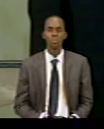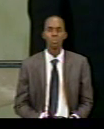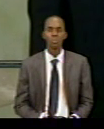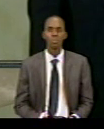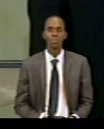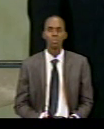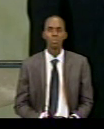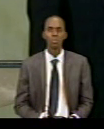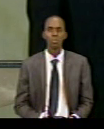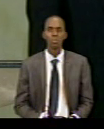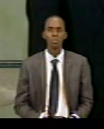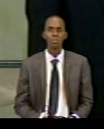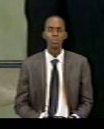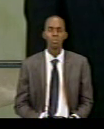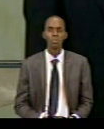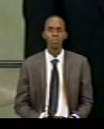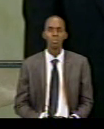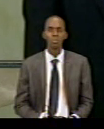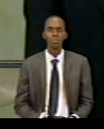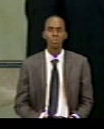173. Is it the crowning day?